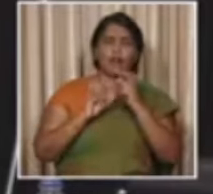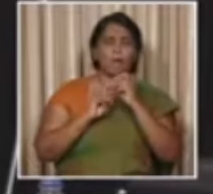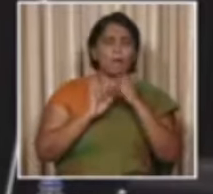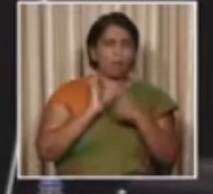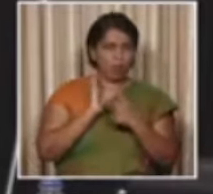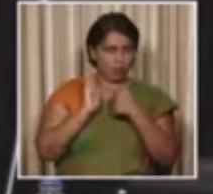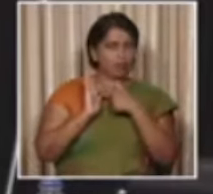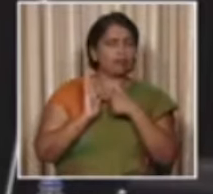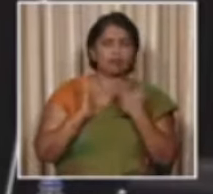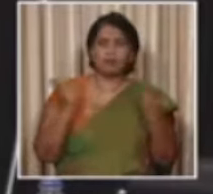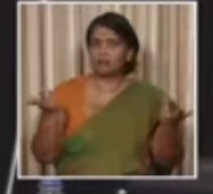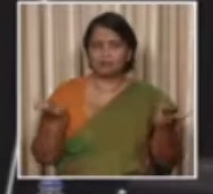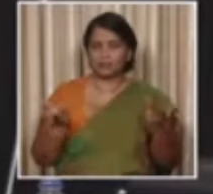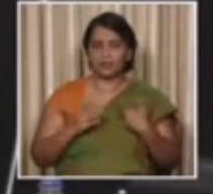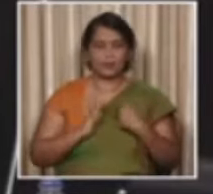Honorable Chairman,